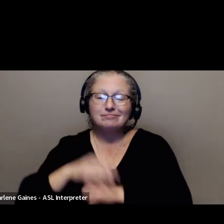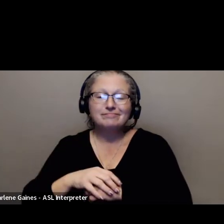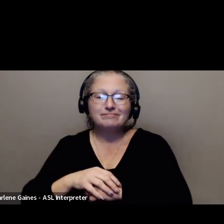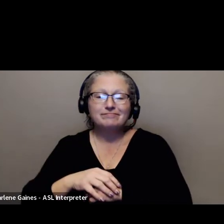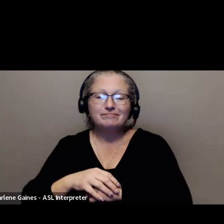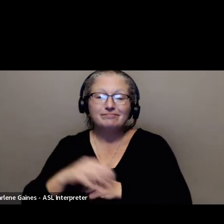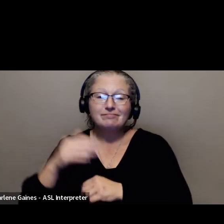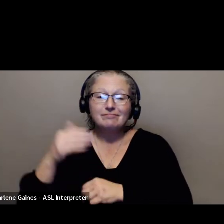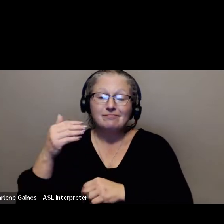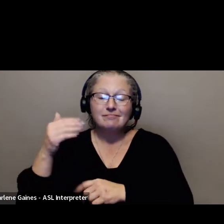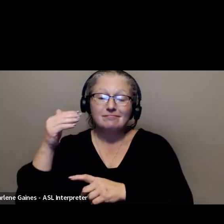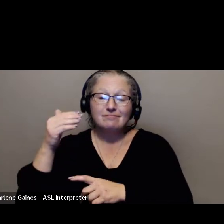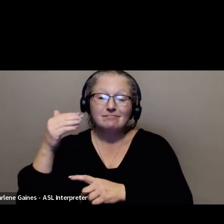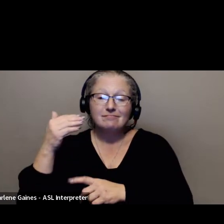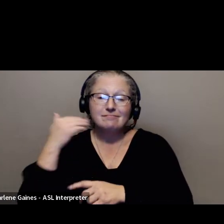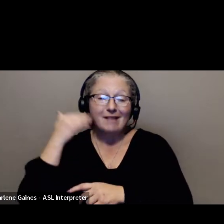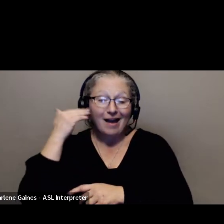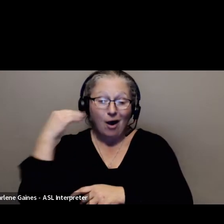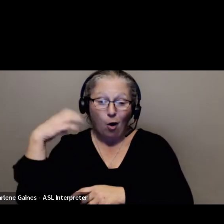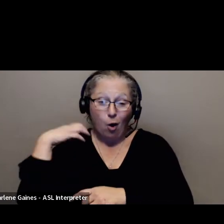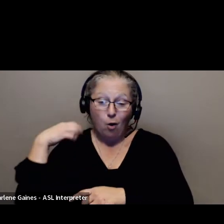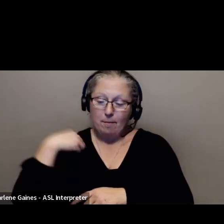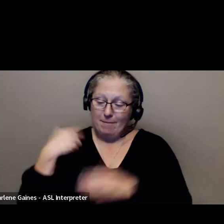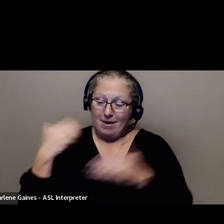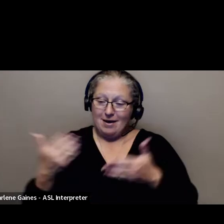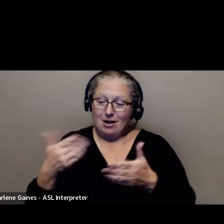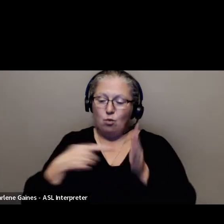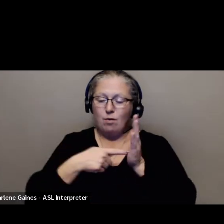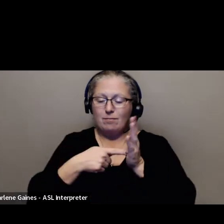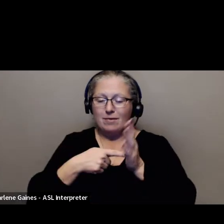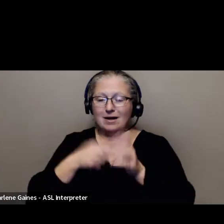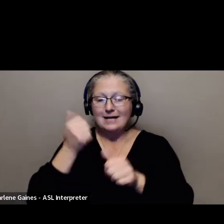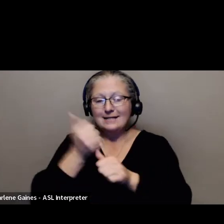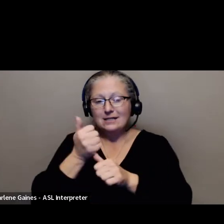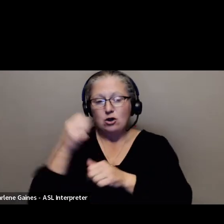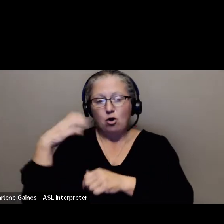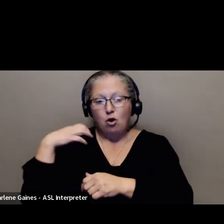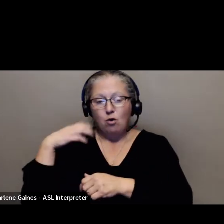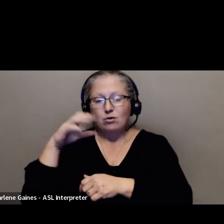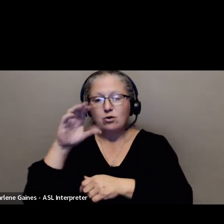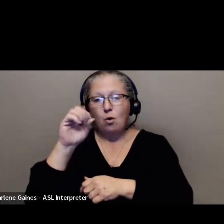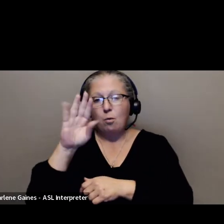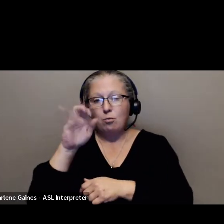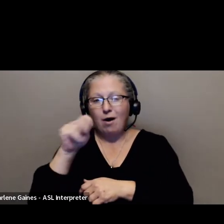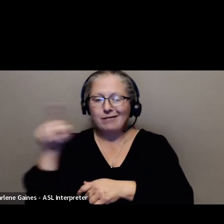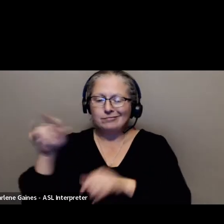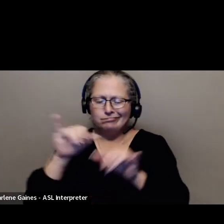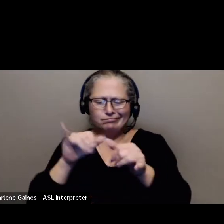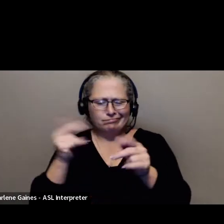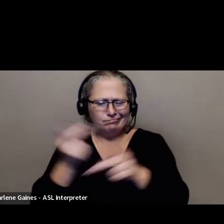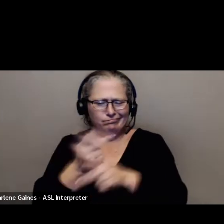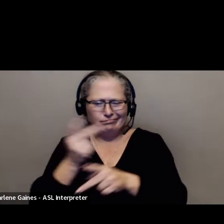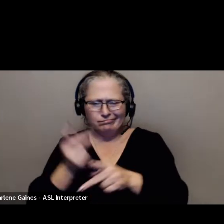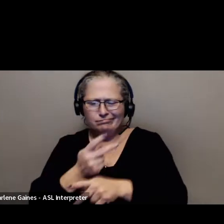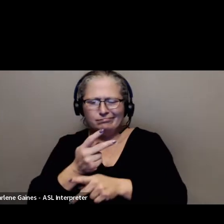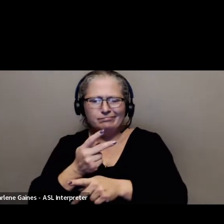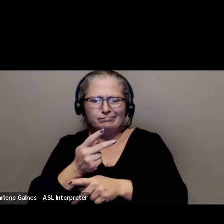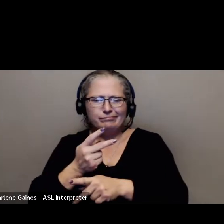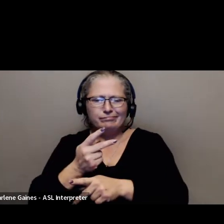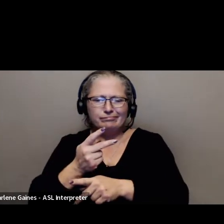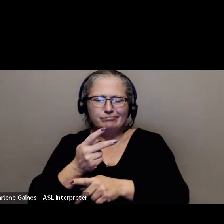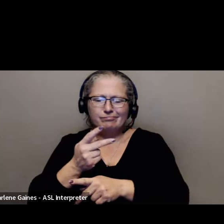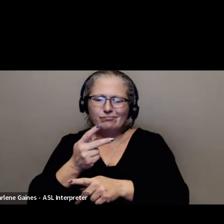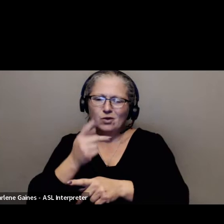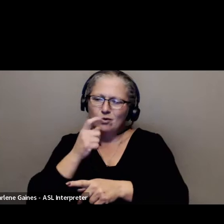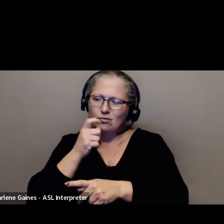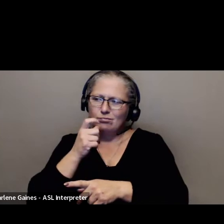As head coach, I am standing here representing assistant coach Steve O'Brien, who was the architect and the main force